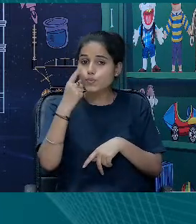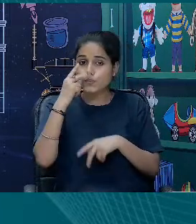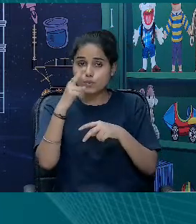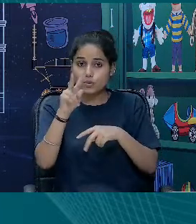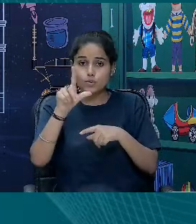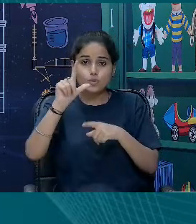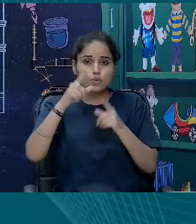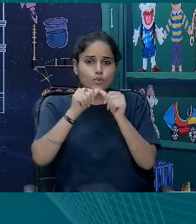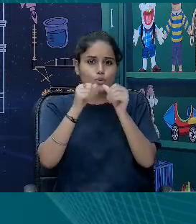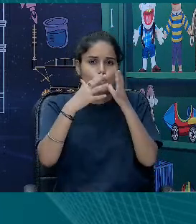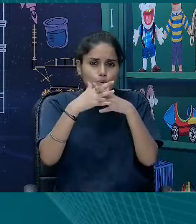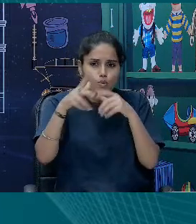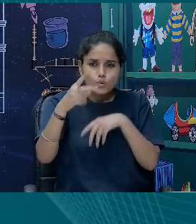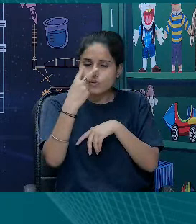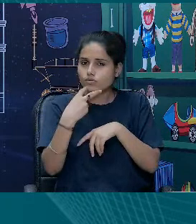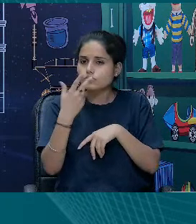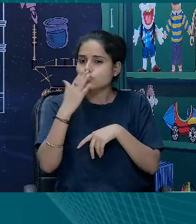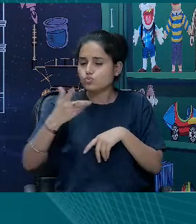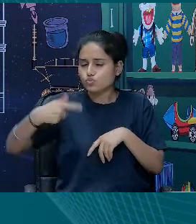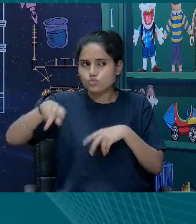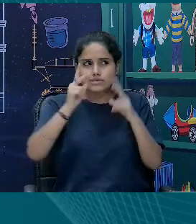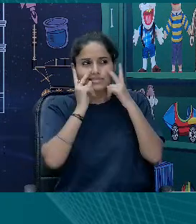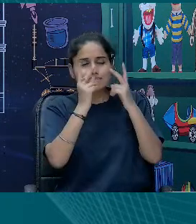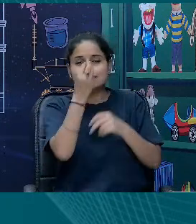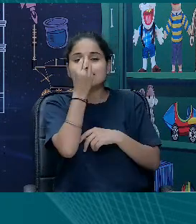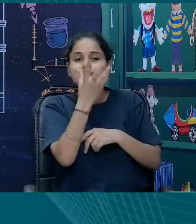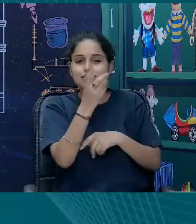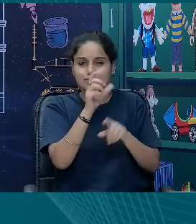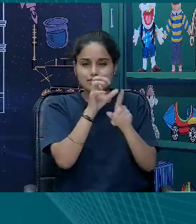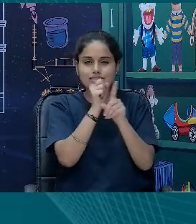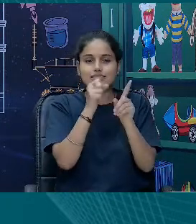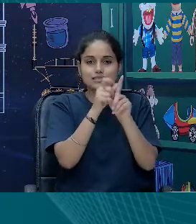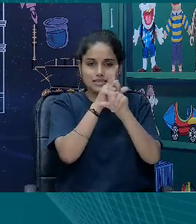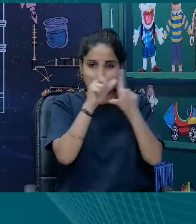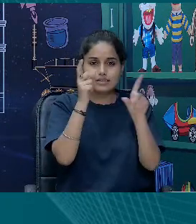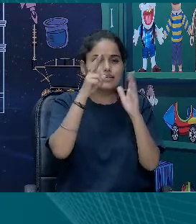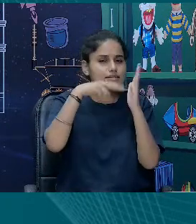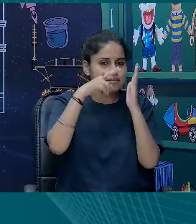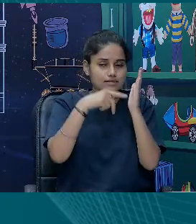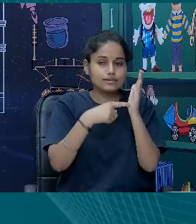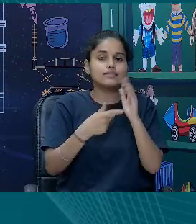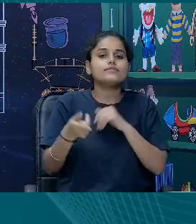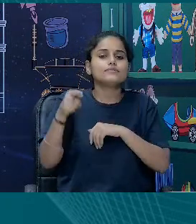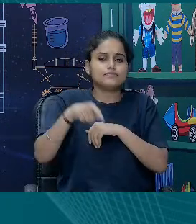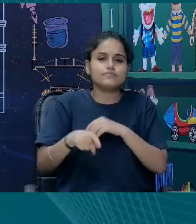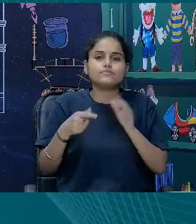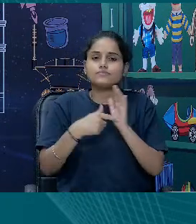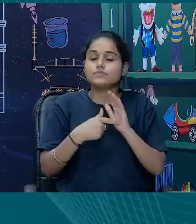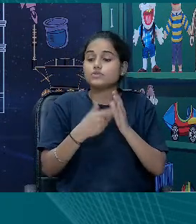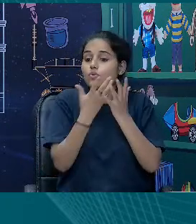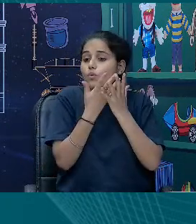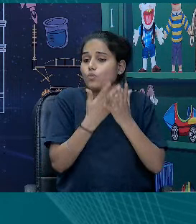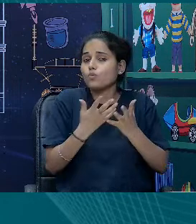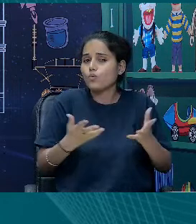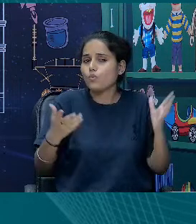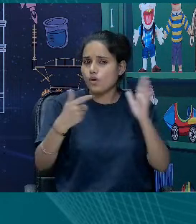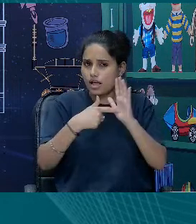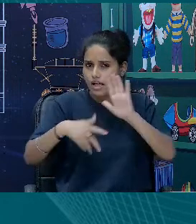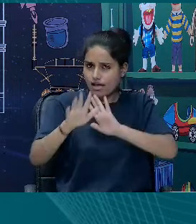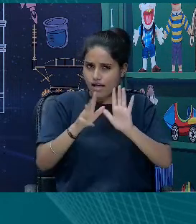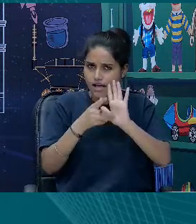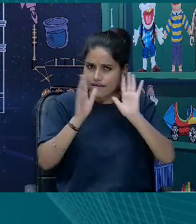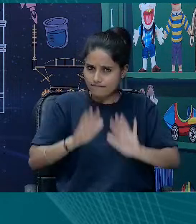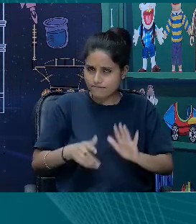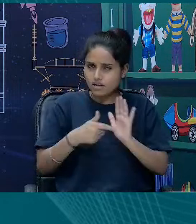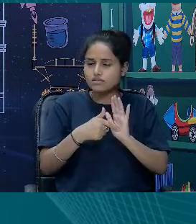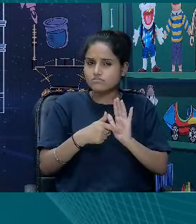vision students as well. Okay. So let us begin with the session. What all activities you have, what all we are supposed to do